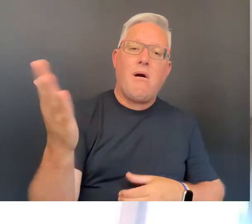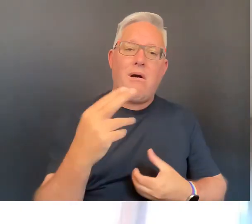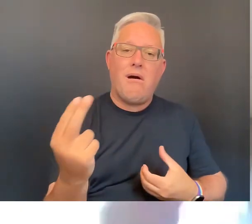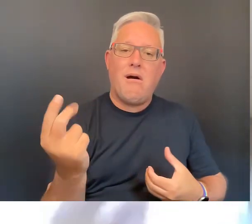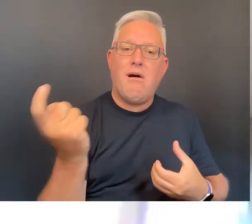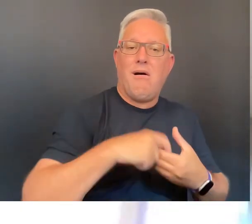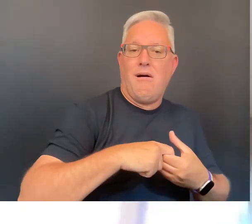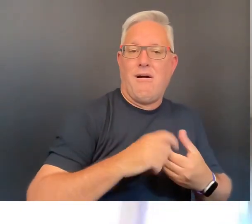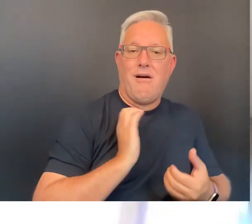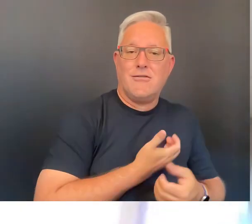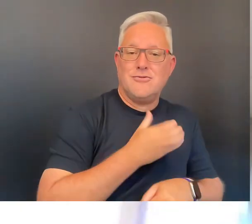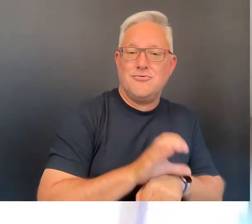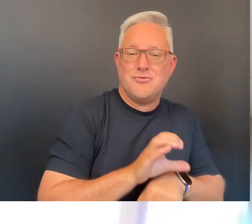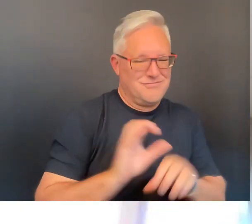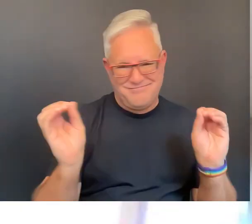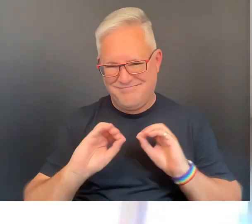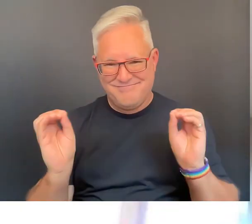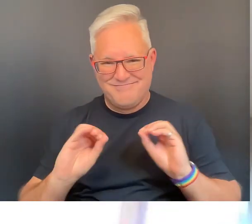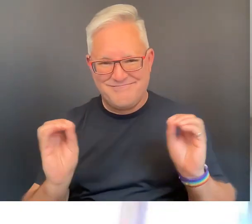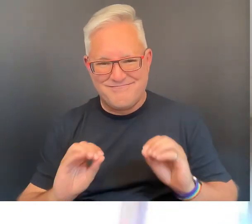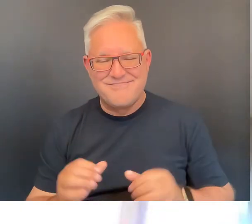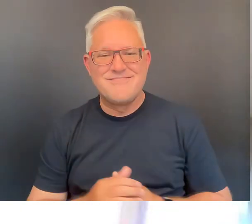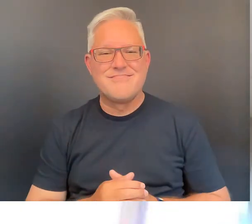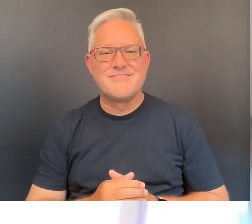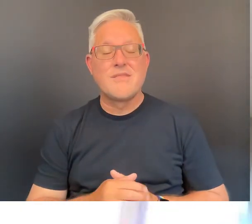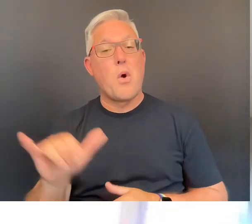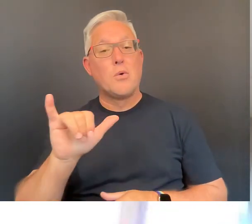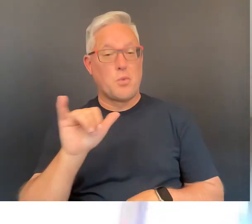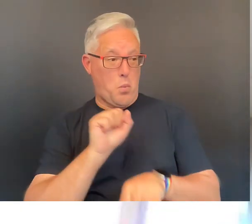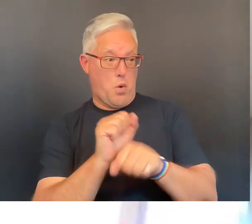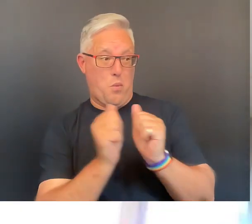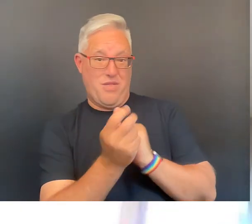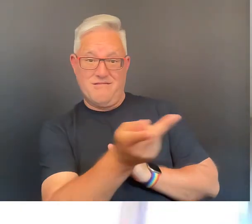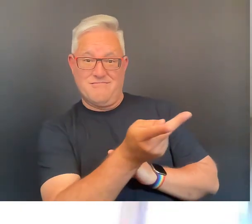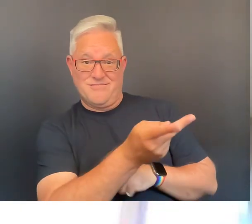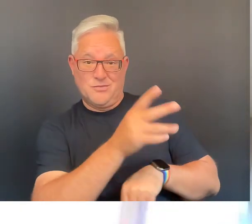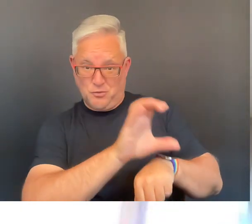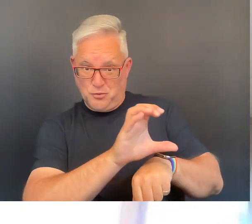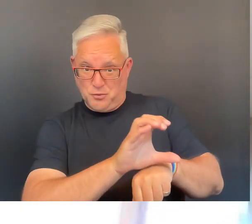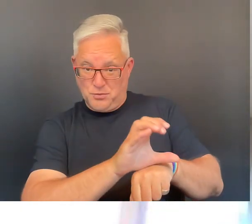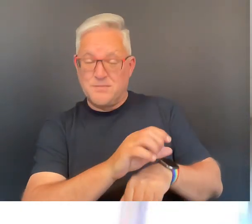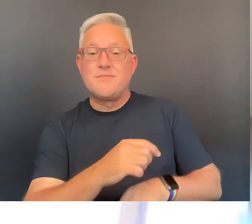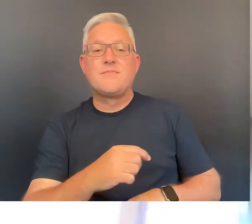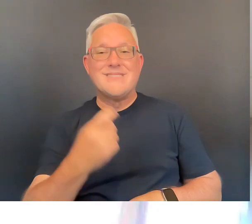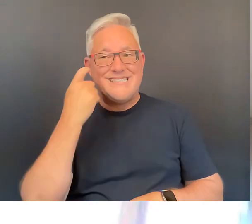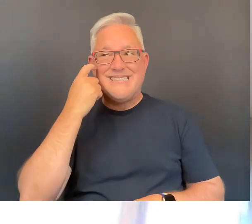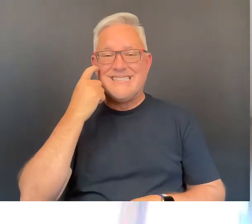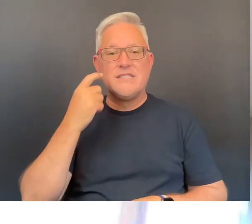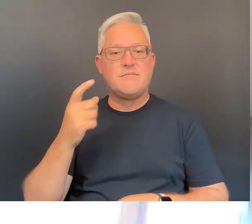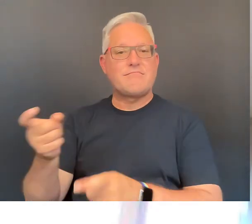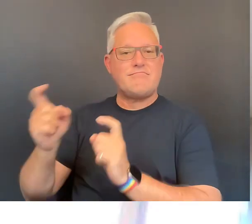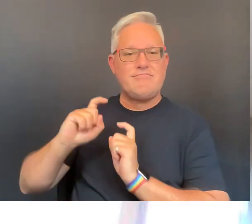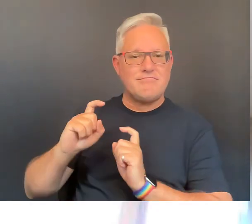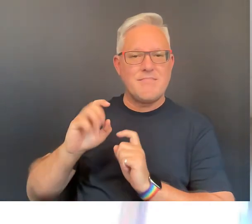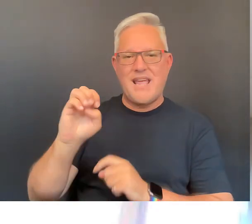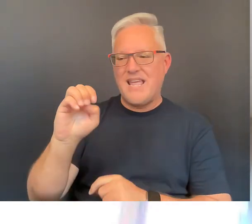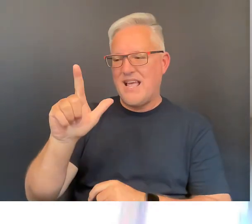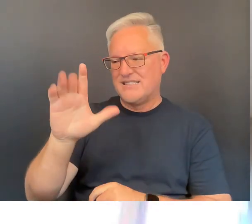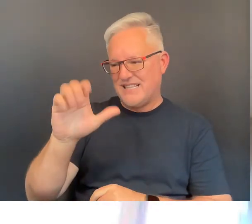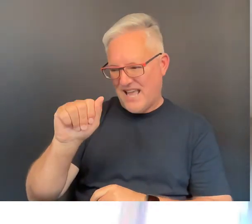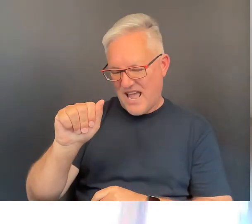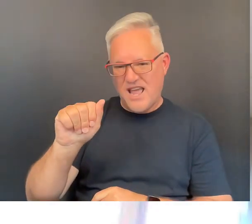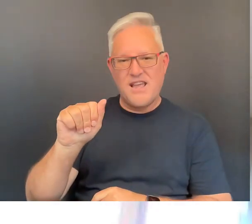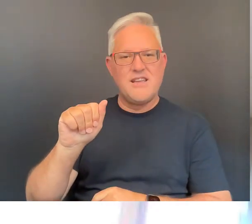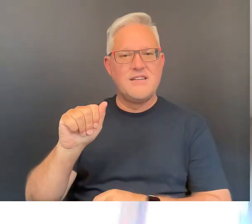we also work with our partners. We just got the recently awarded the ELCA a World Hunger